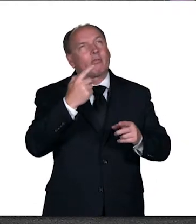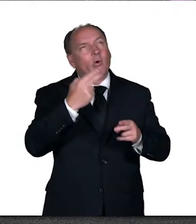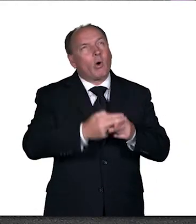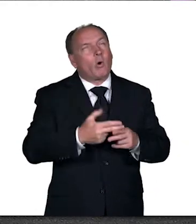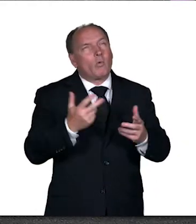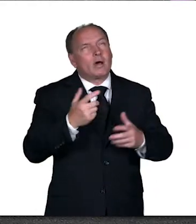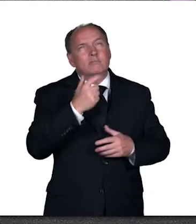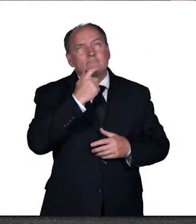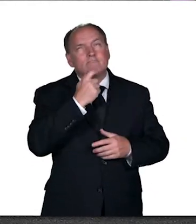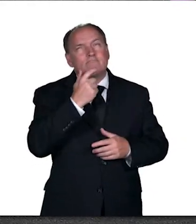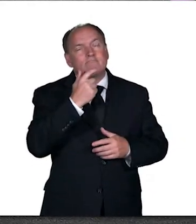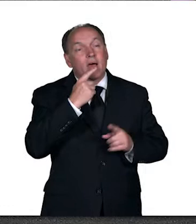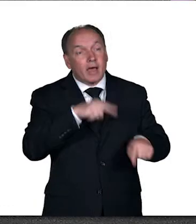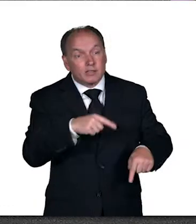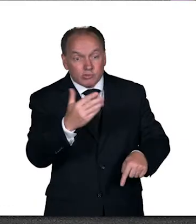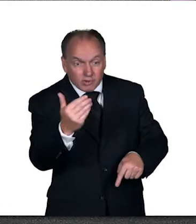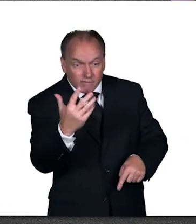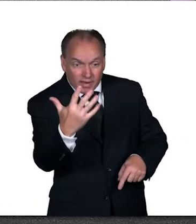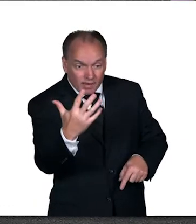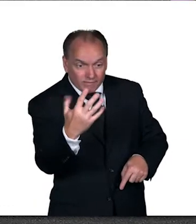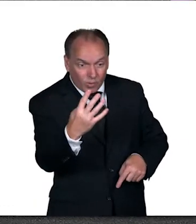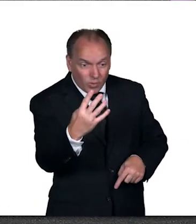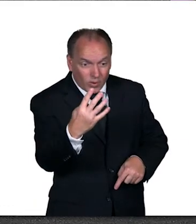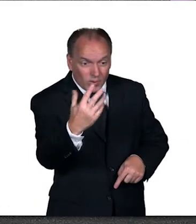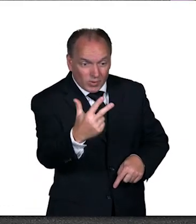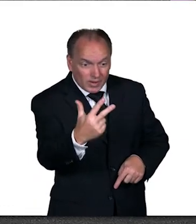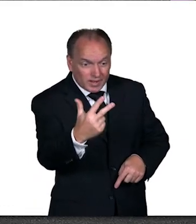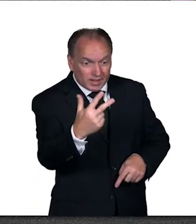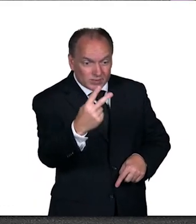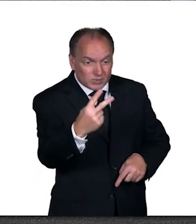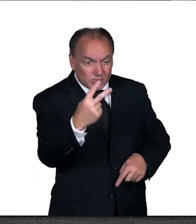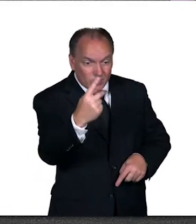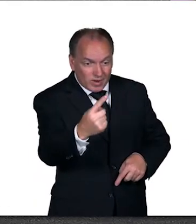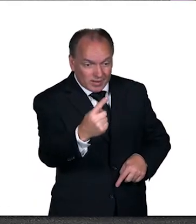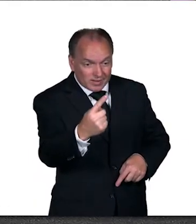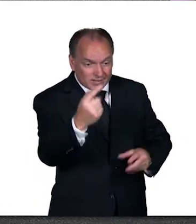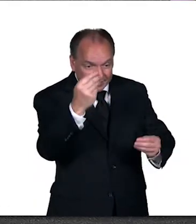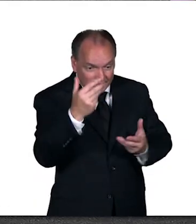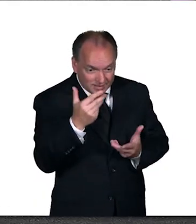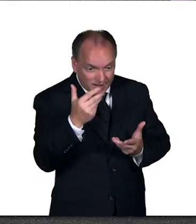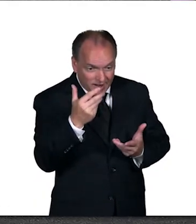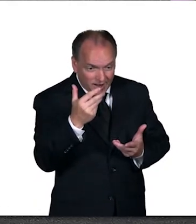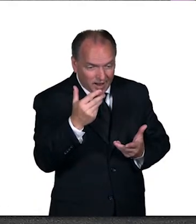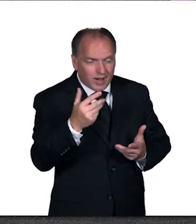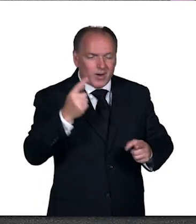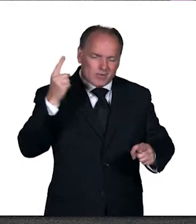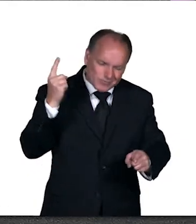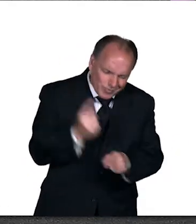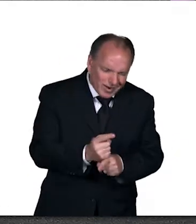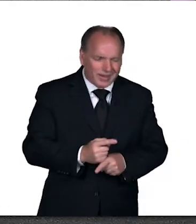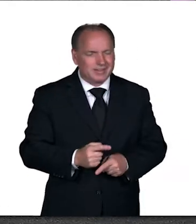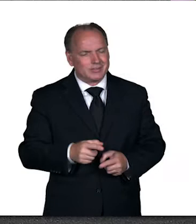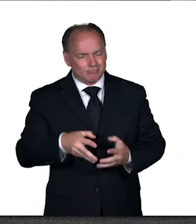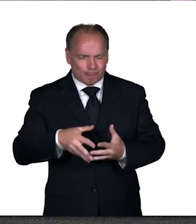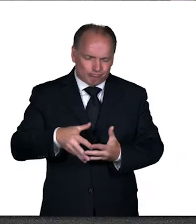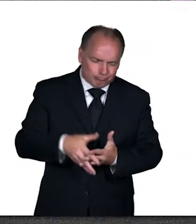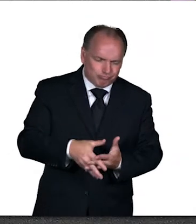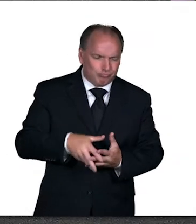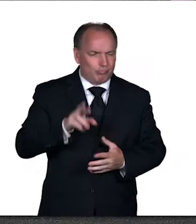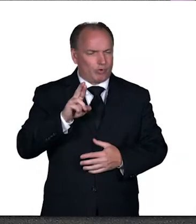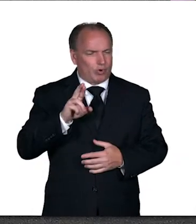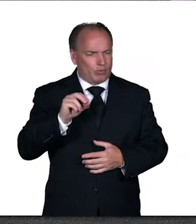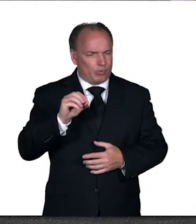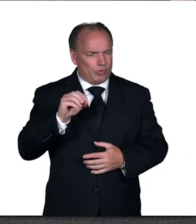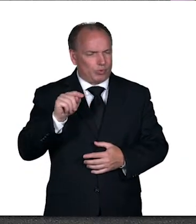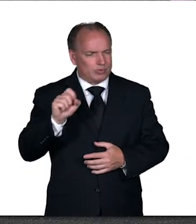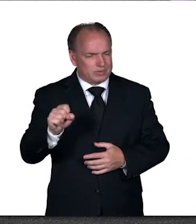shout your answer out in 5, 4, 3, 2, 1. Right, the